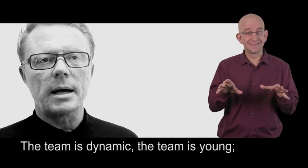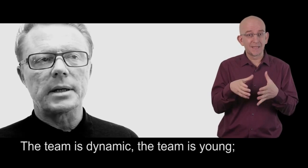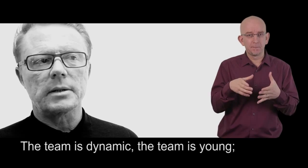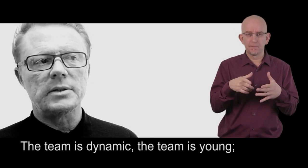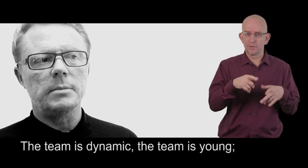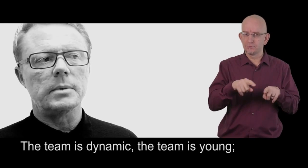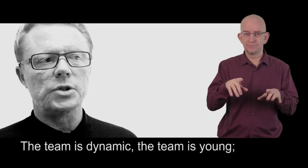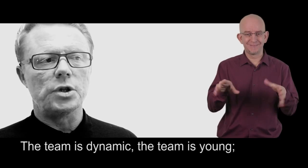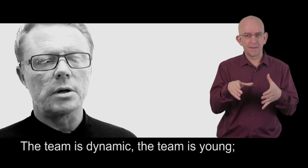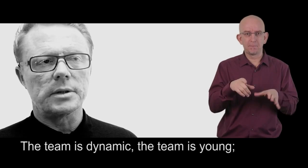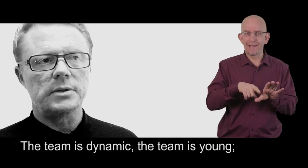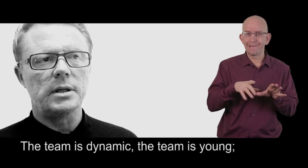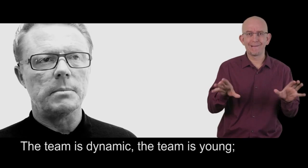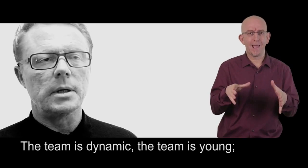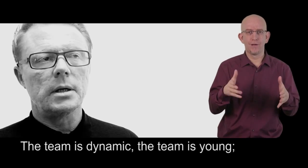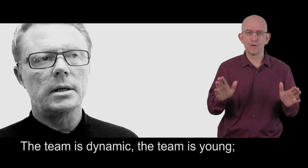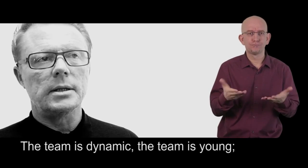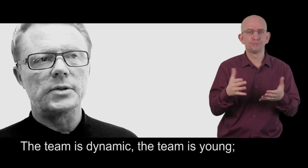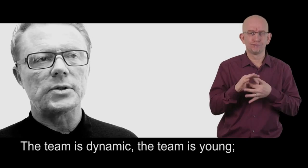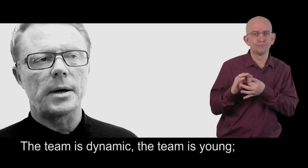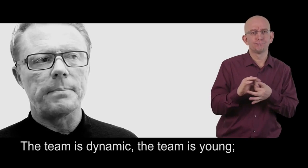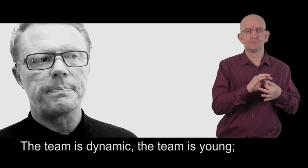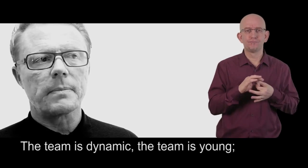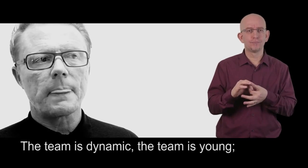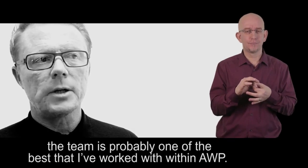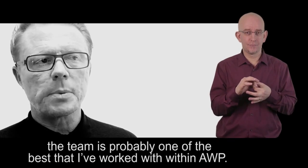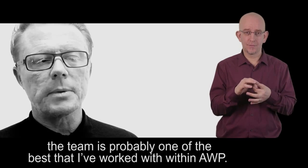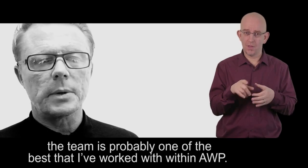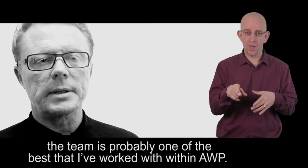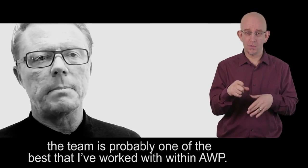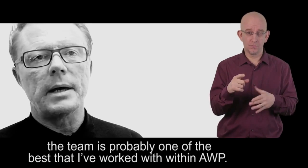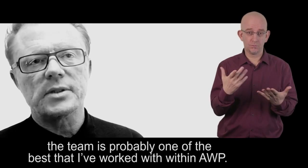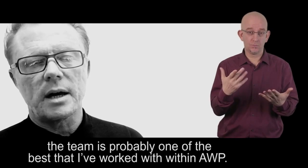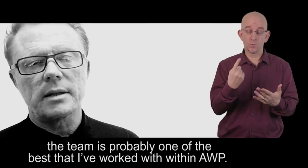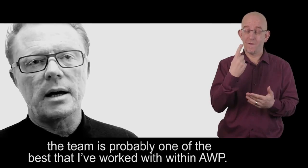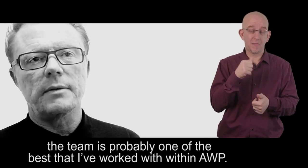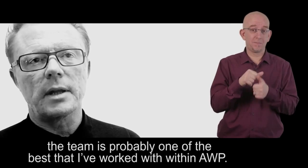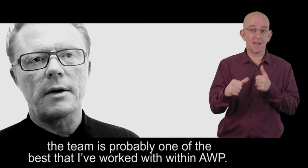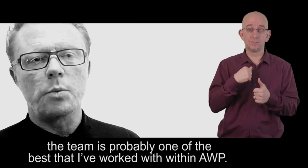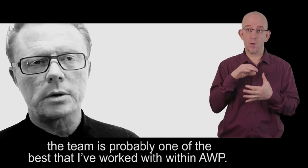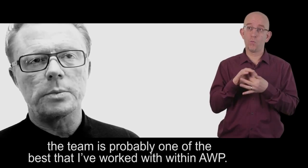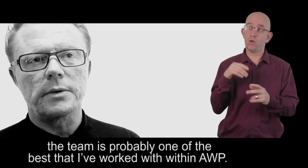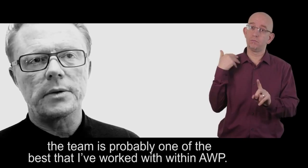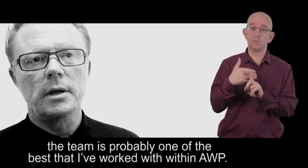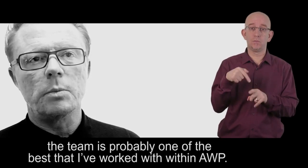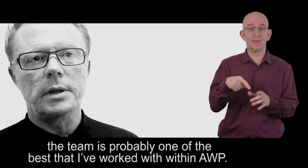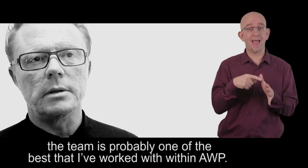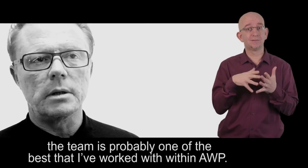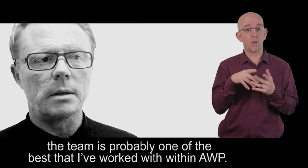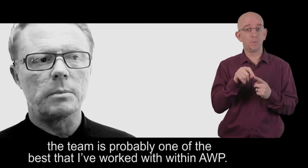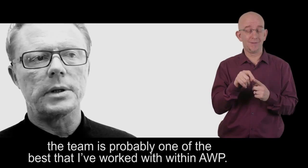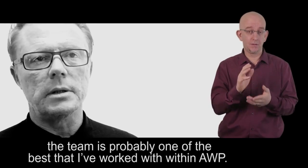team is dynamic the team is young the team is probably one of the best that I've worked with